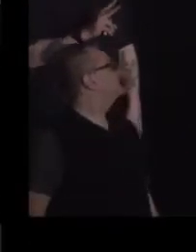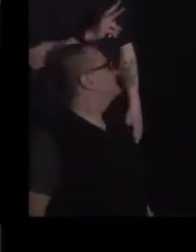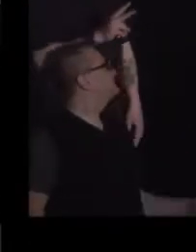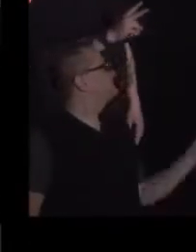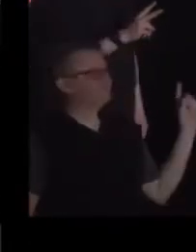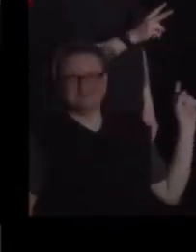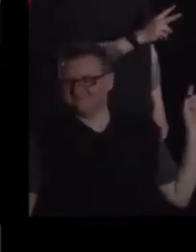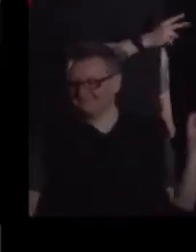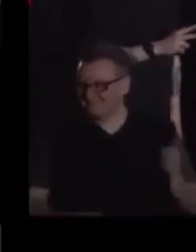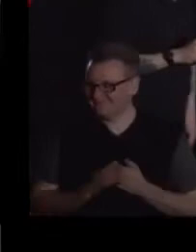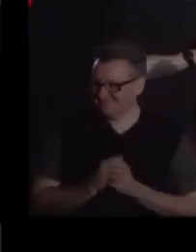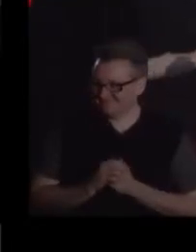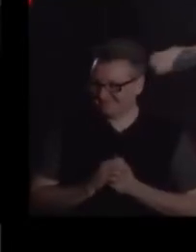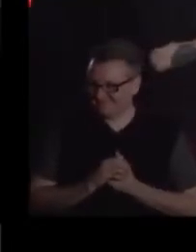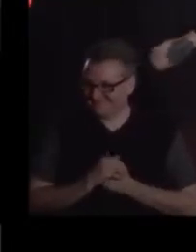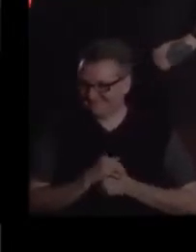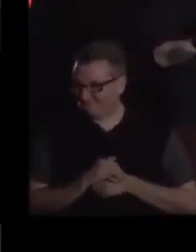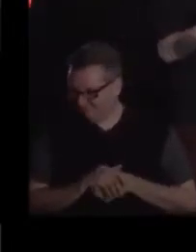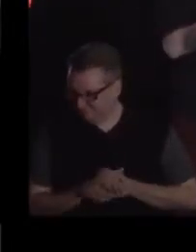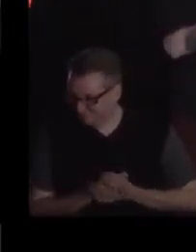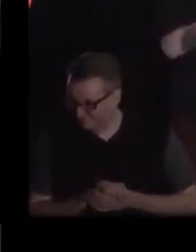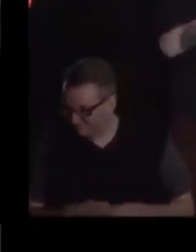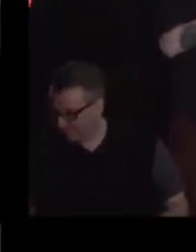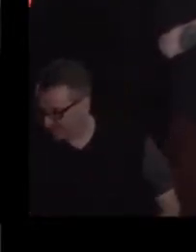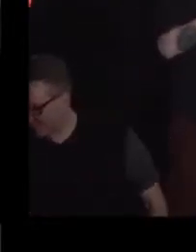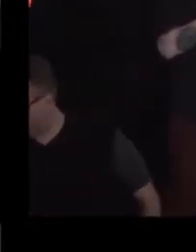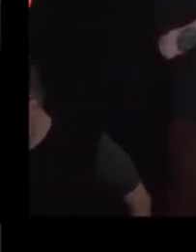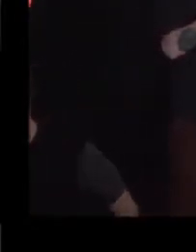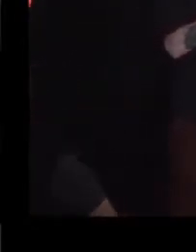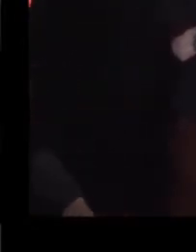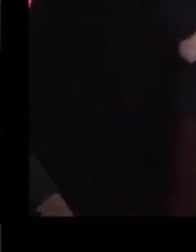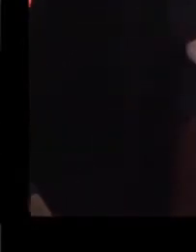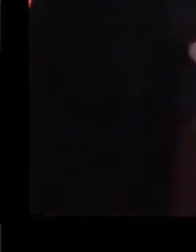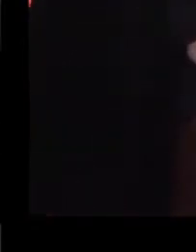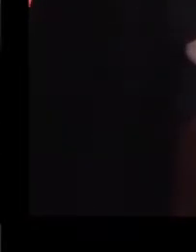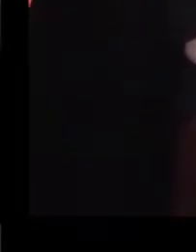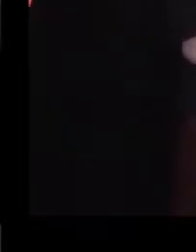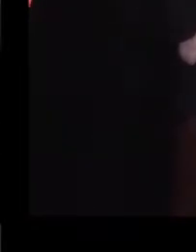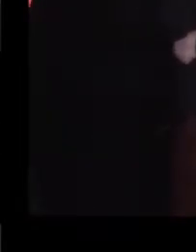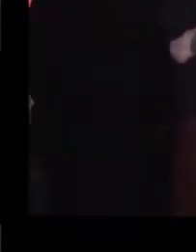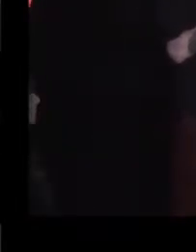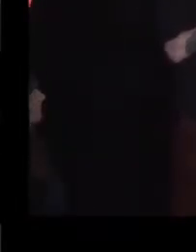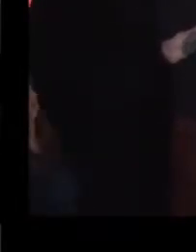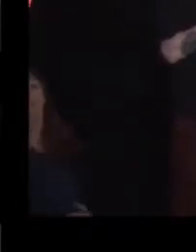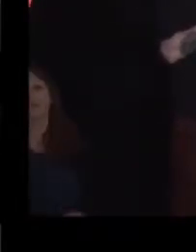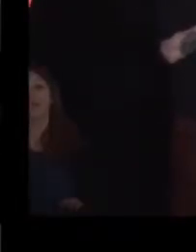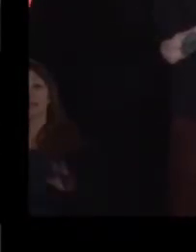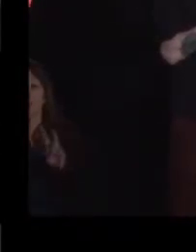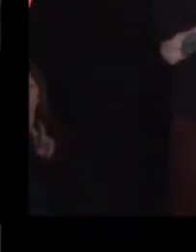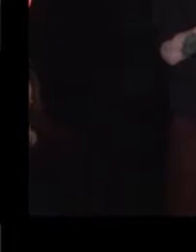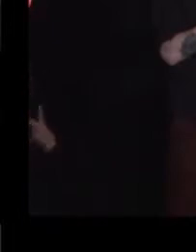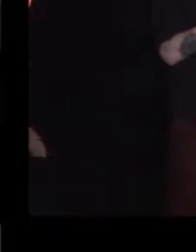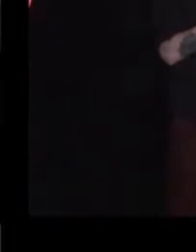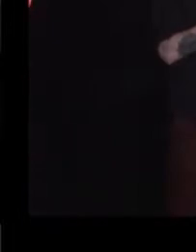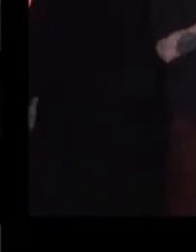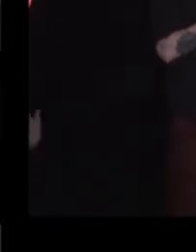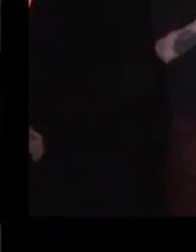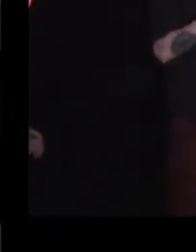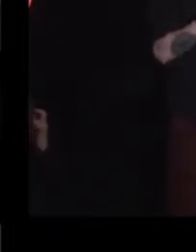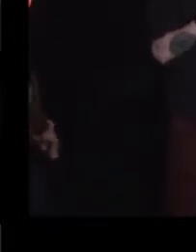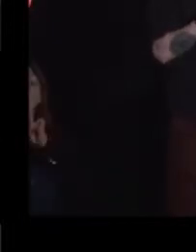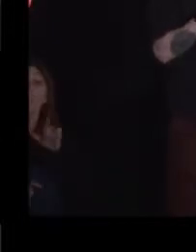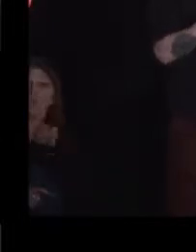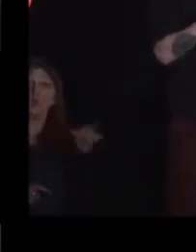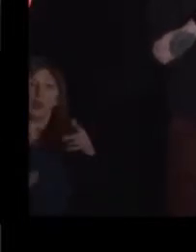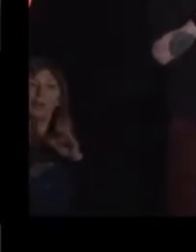Second best gift in the world. If you really deep down want to be a ham covered in pineapples, then